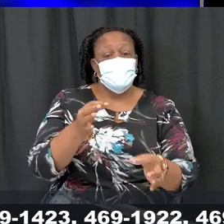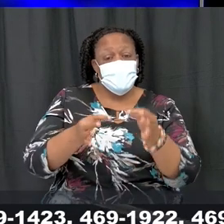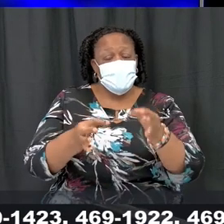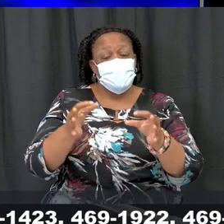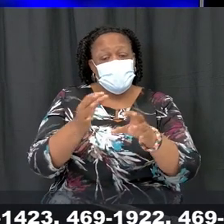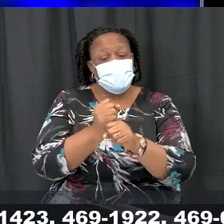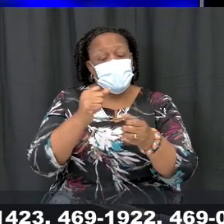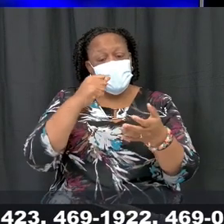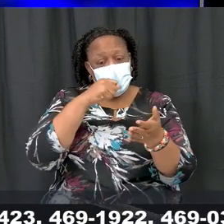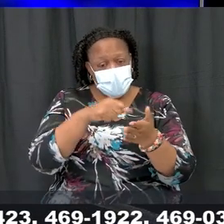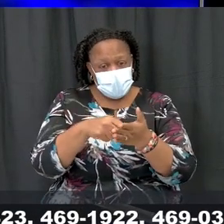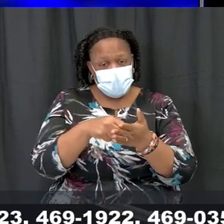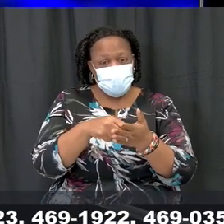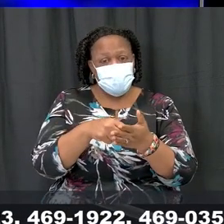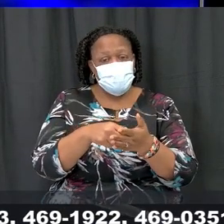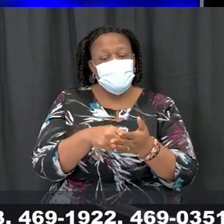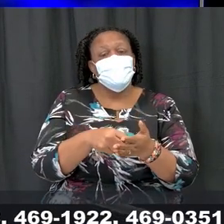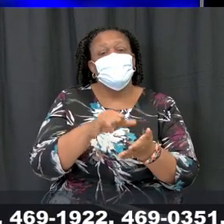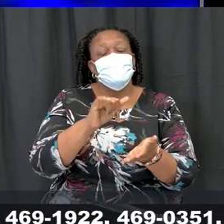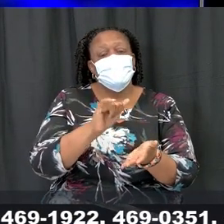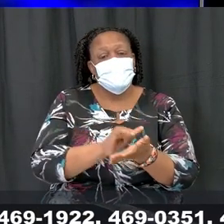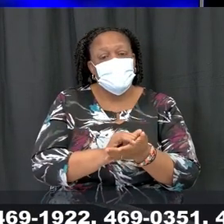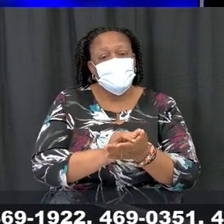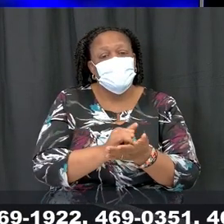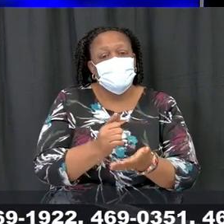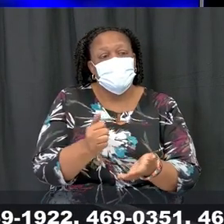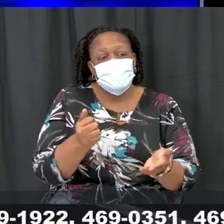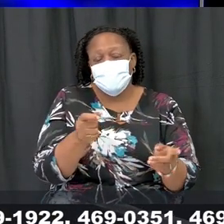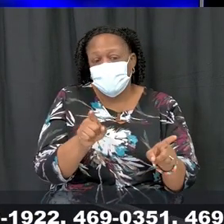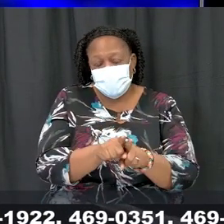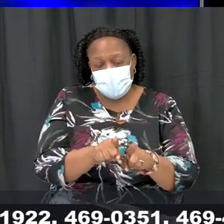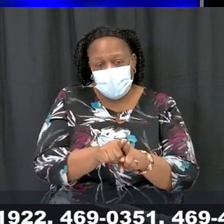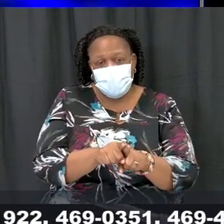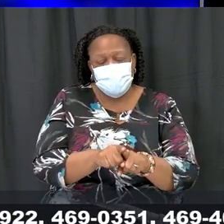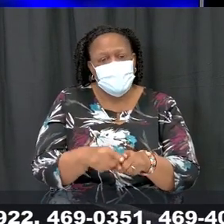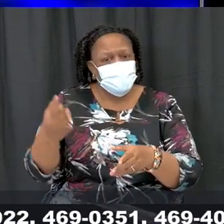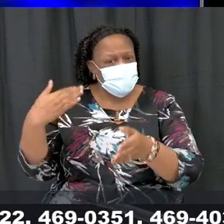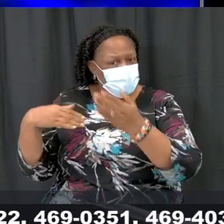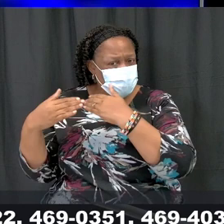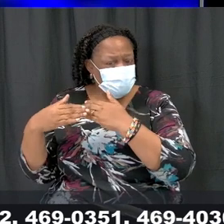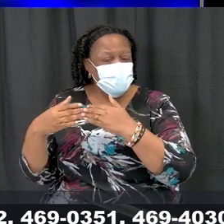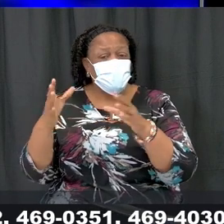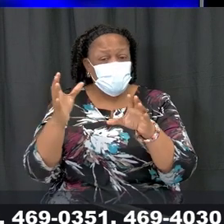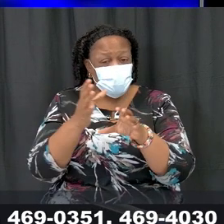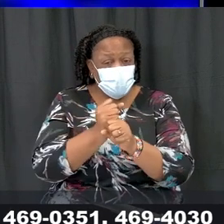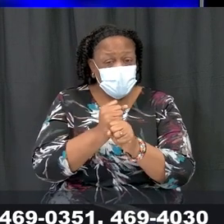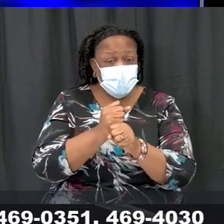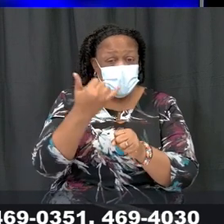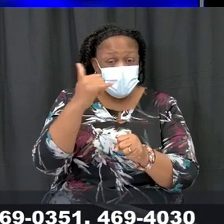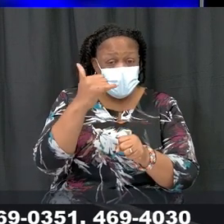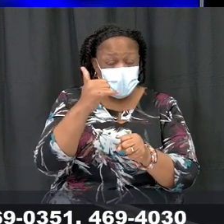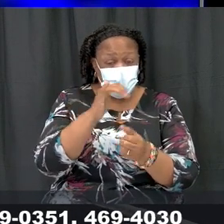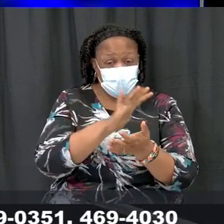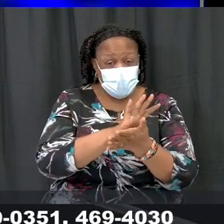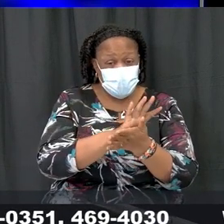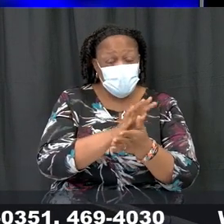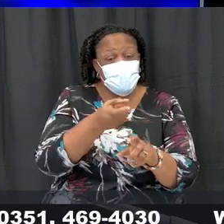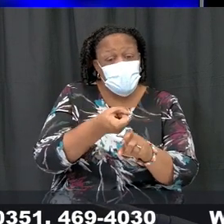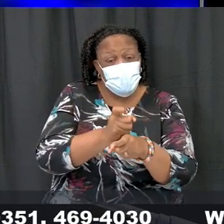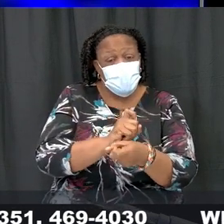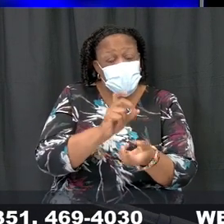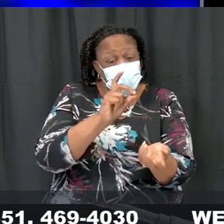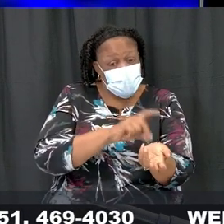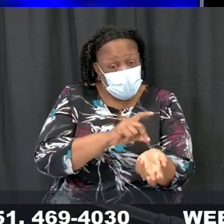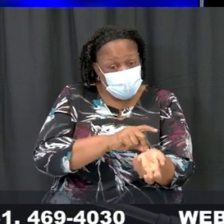be treat the period of illness that you would naturally have. That would guarantee that 65% of your wage would be payable to